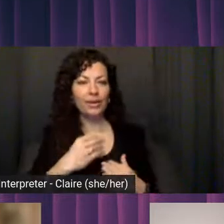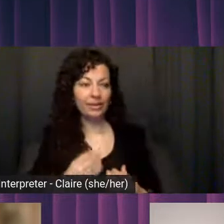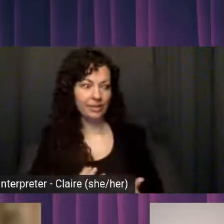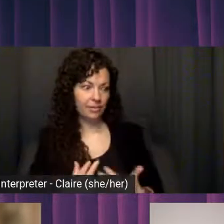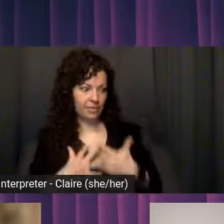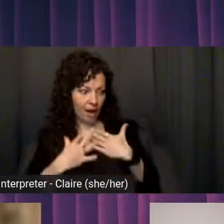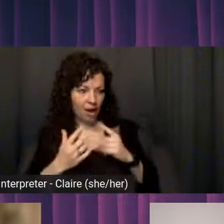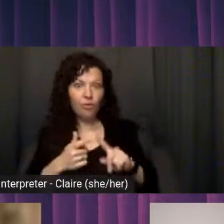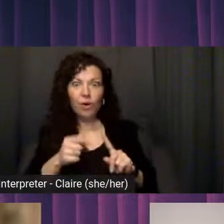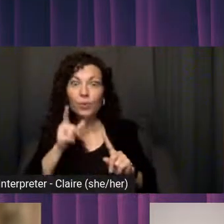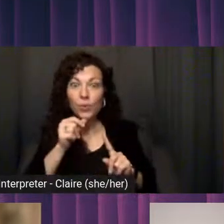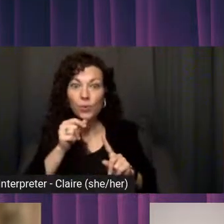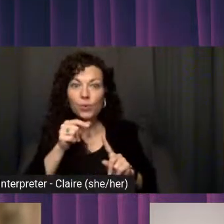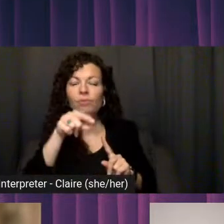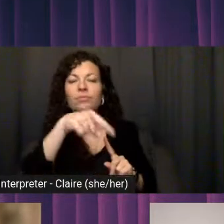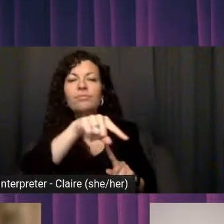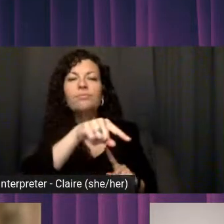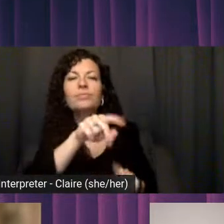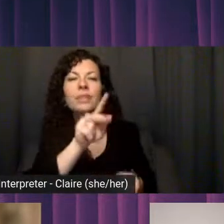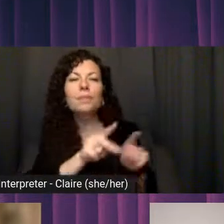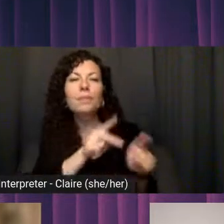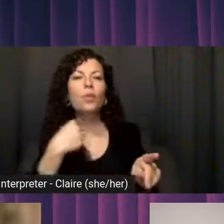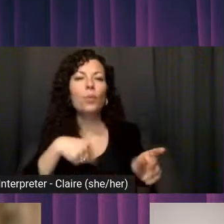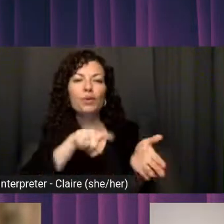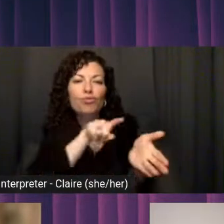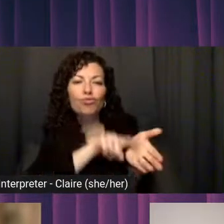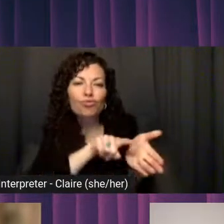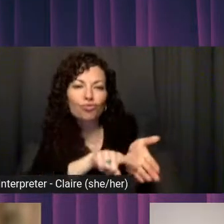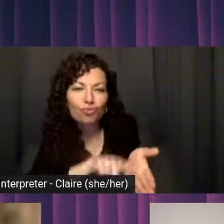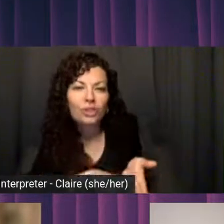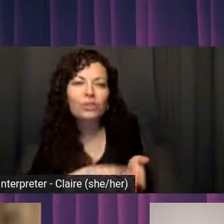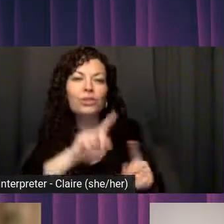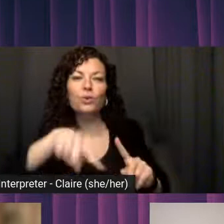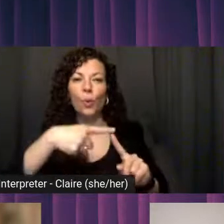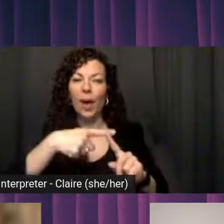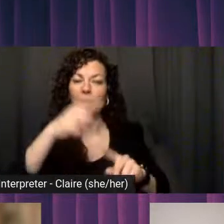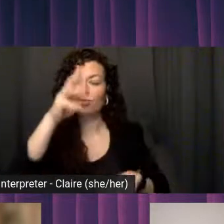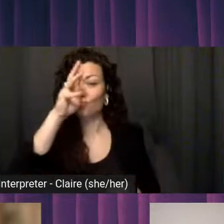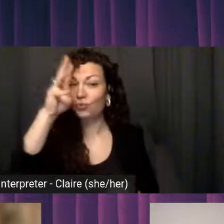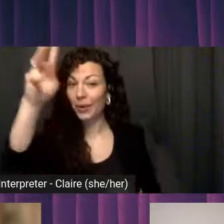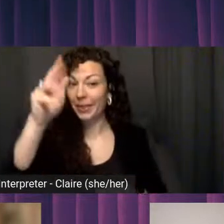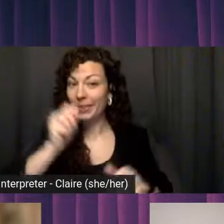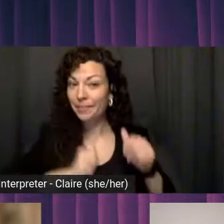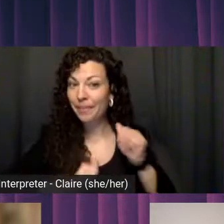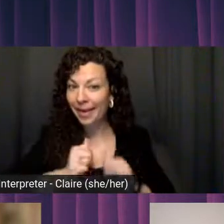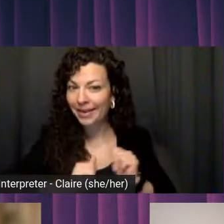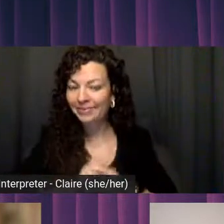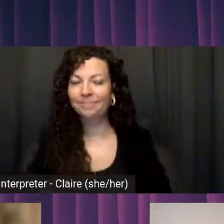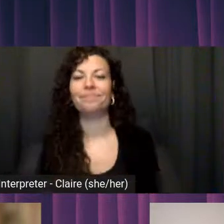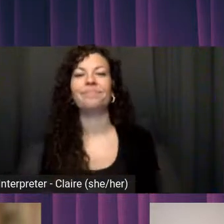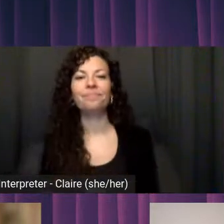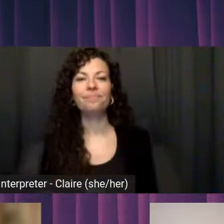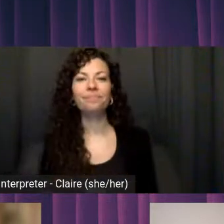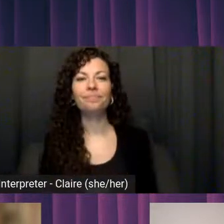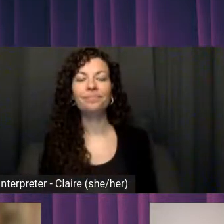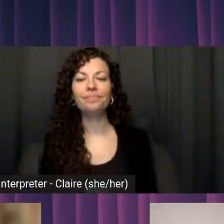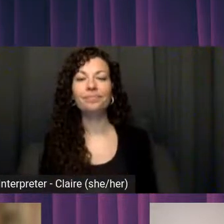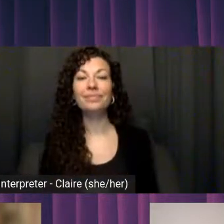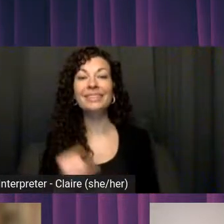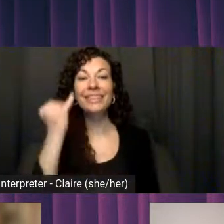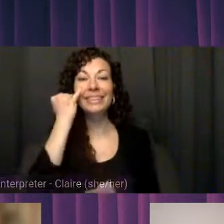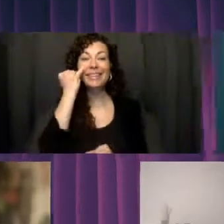researching this play. So if you do have a comment, pop it